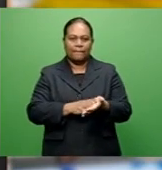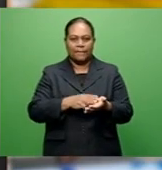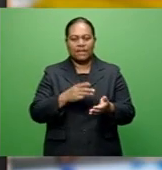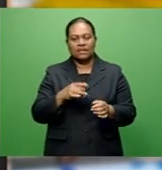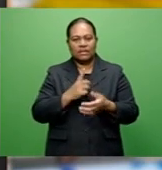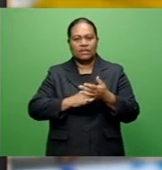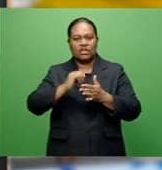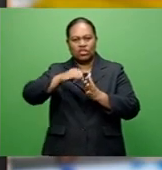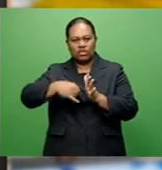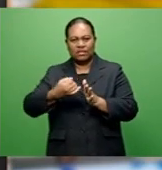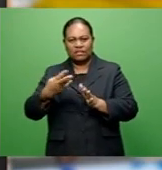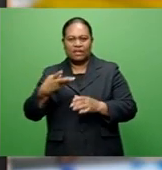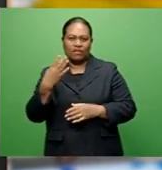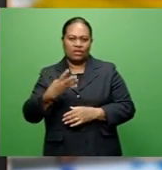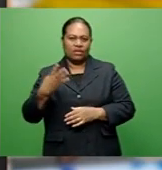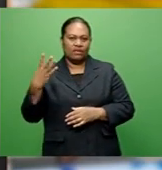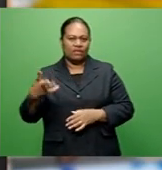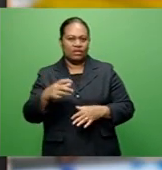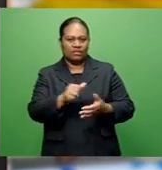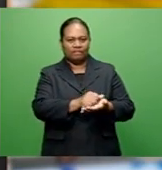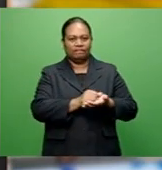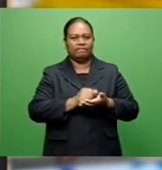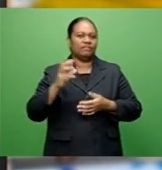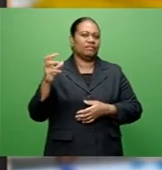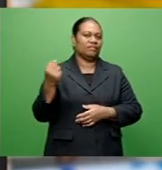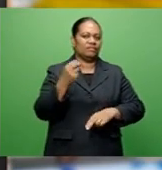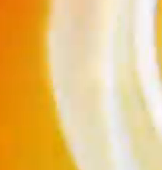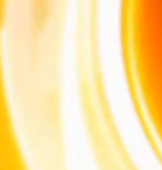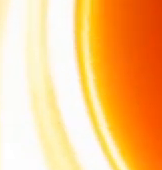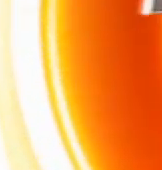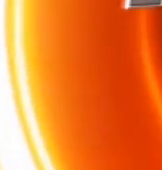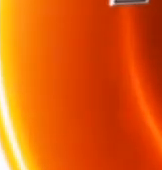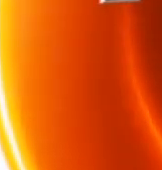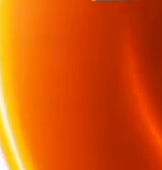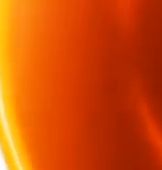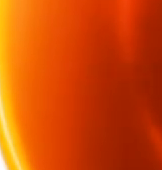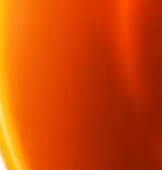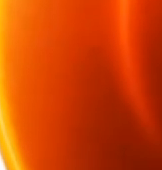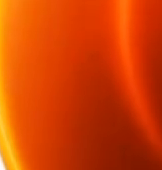Justin in the 44th secured the win for the Foxes.